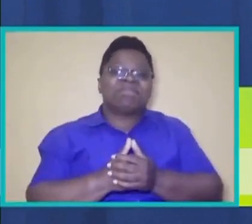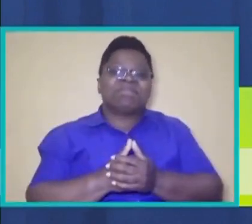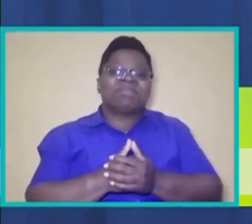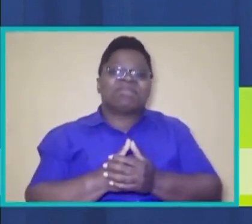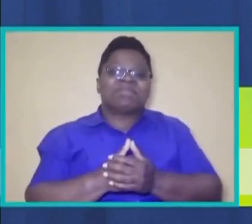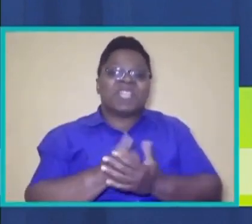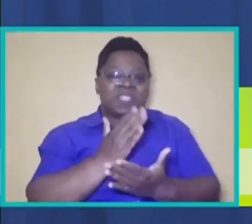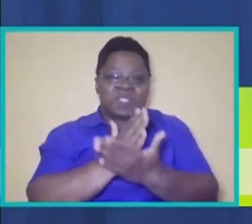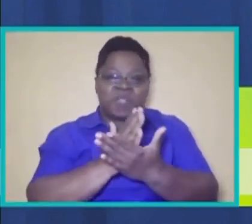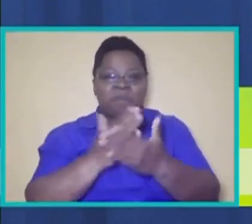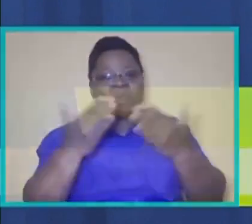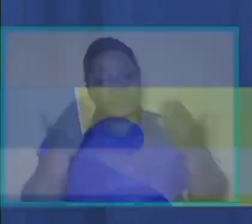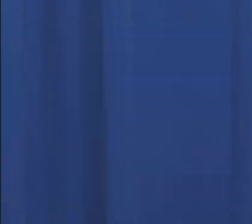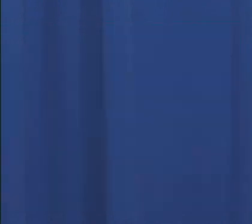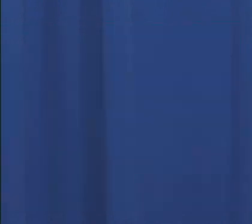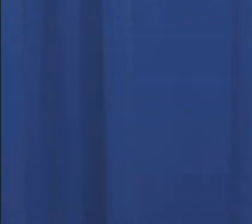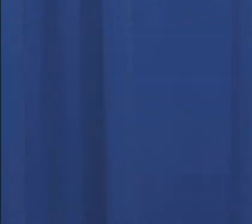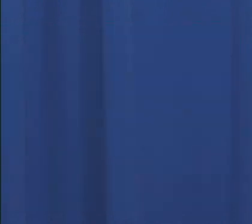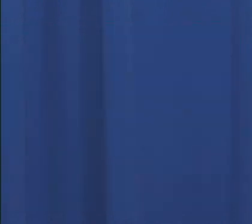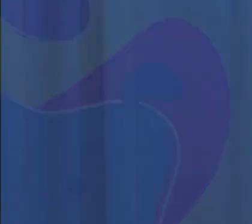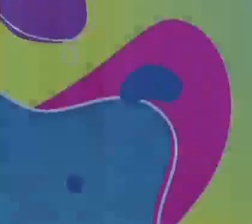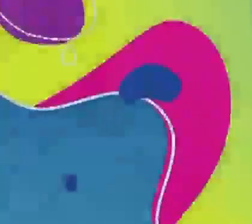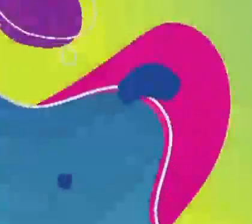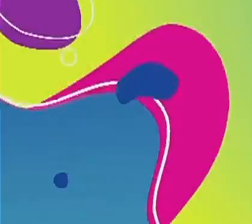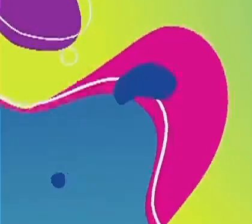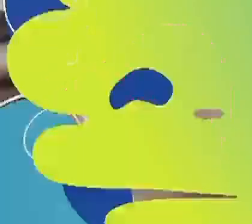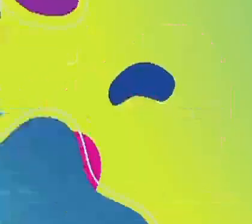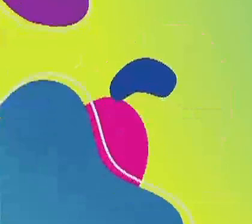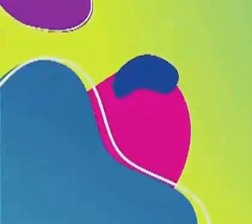curriculum reform. Stay with us. We come back with more.